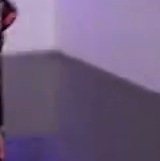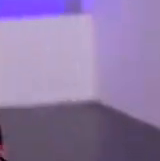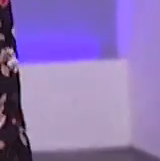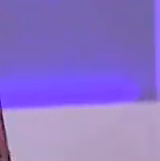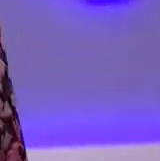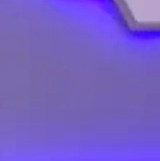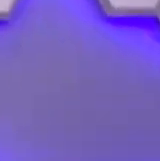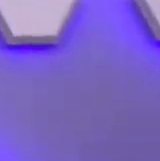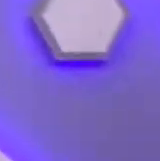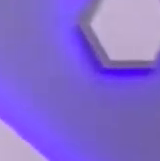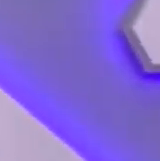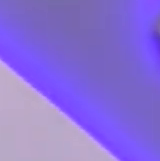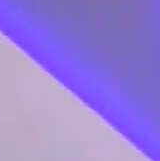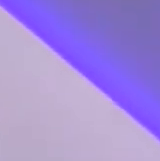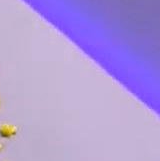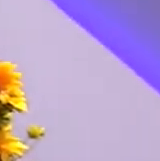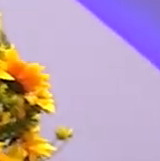yuk muskurai,